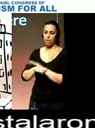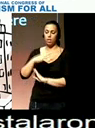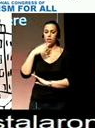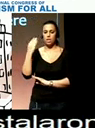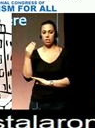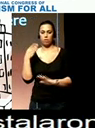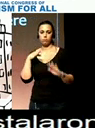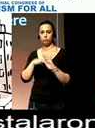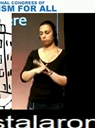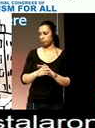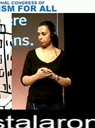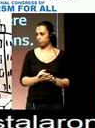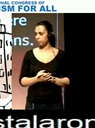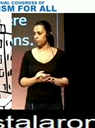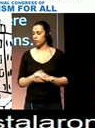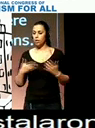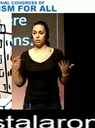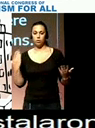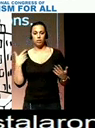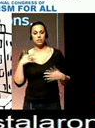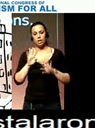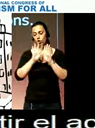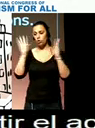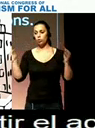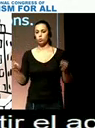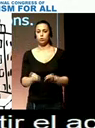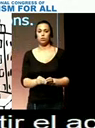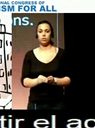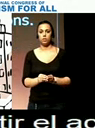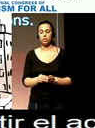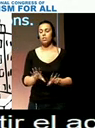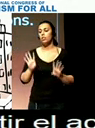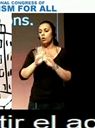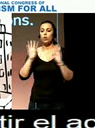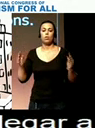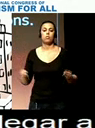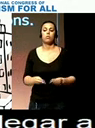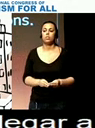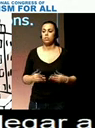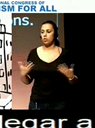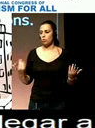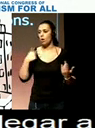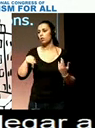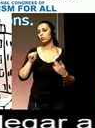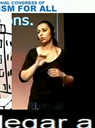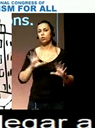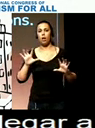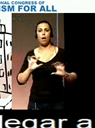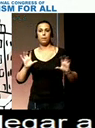So, coming to the conclusions. What is the conclusion? What do we learn by the Athens